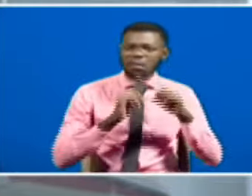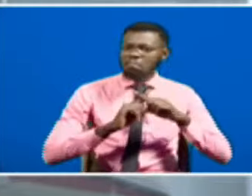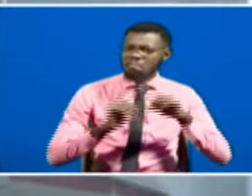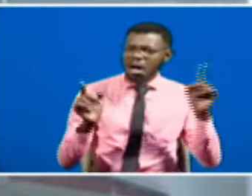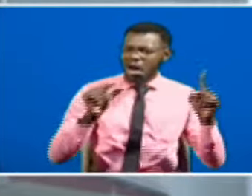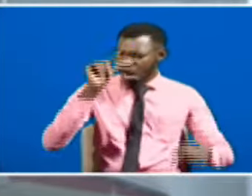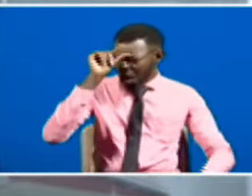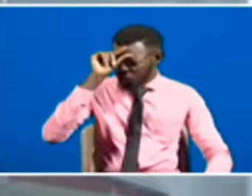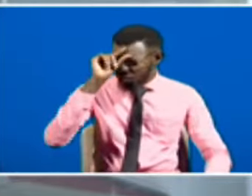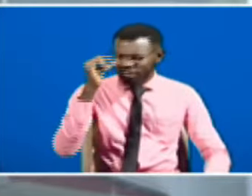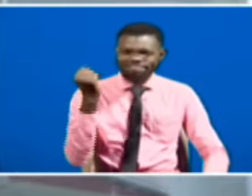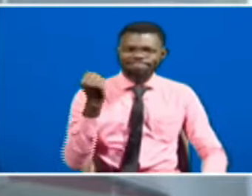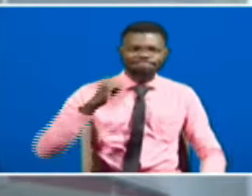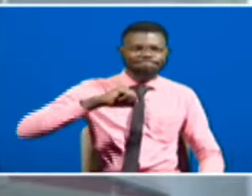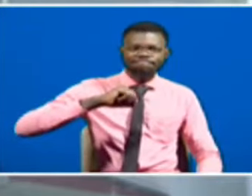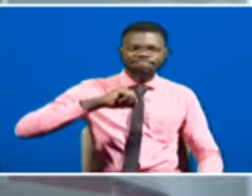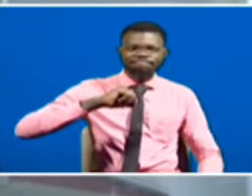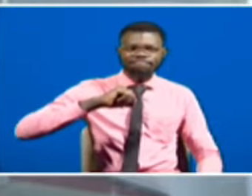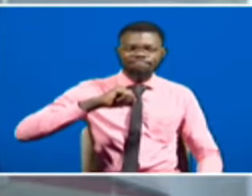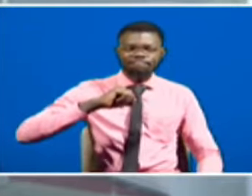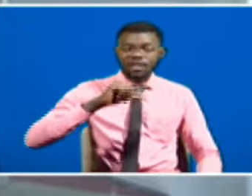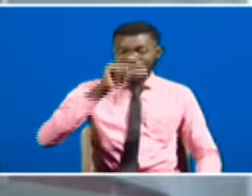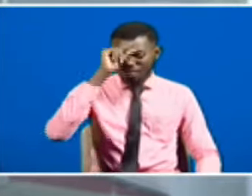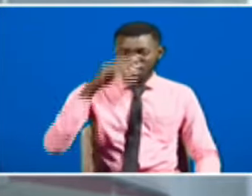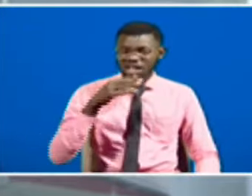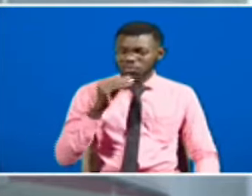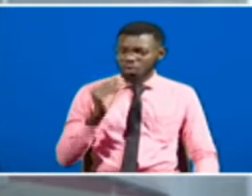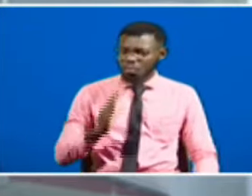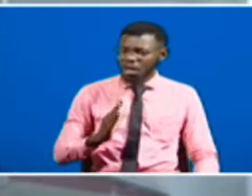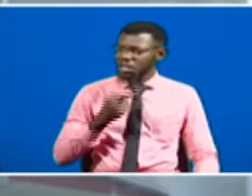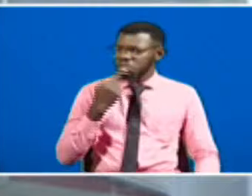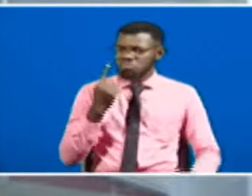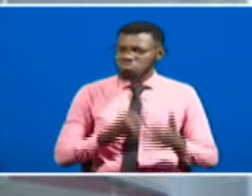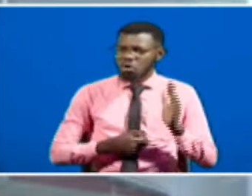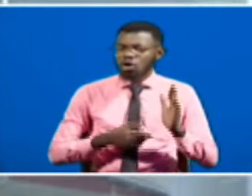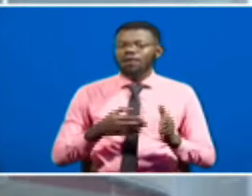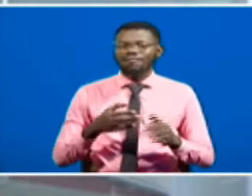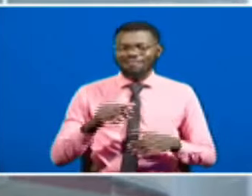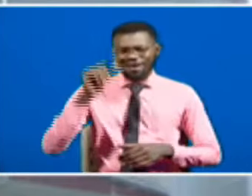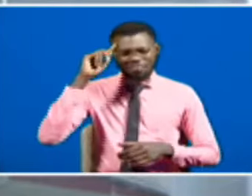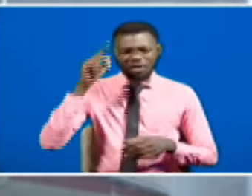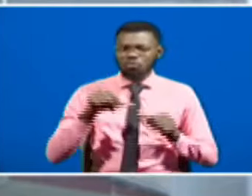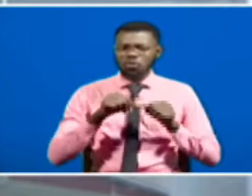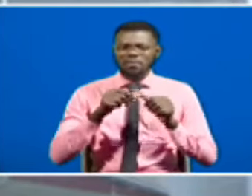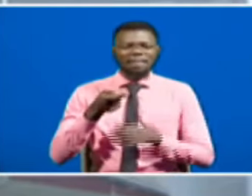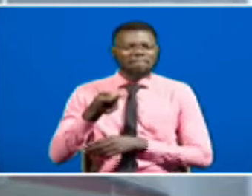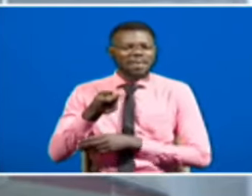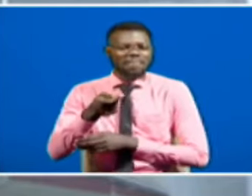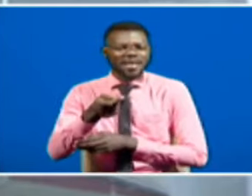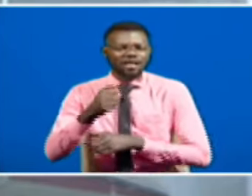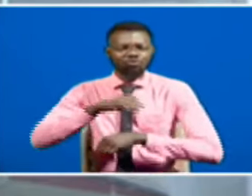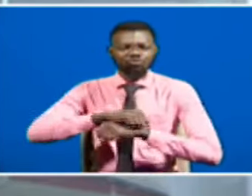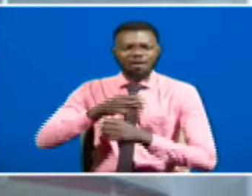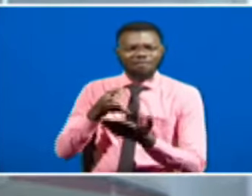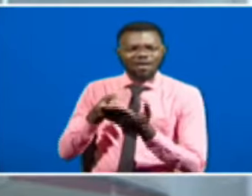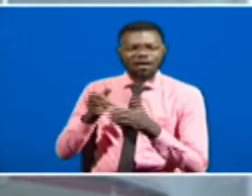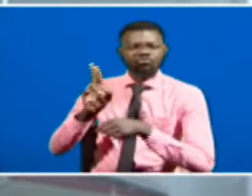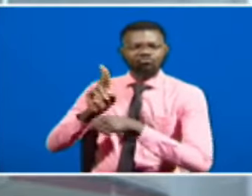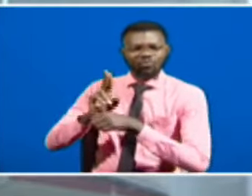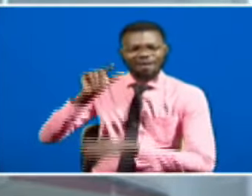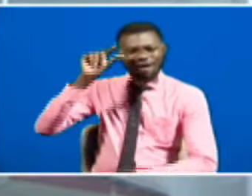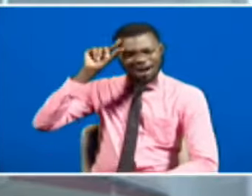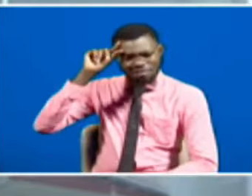Isaac Mwaura's vow to go ahead with the payment of school fees through the government portal eCitizen. Just